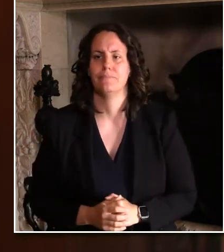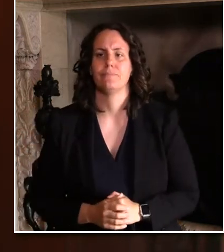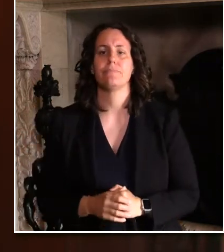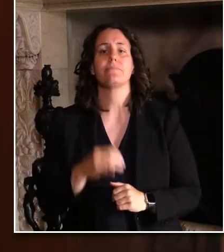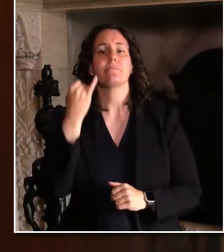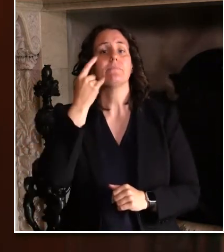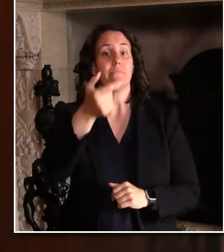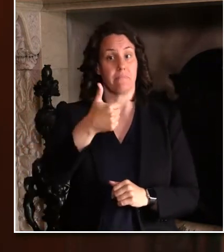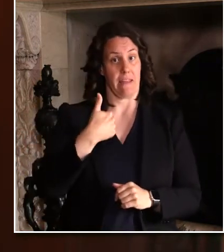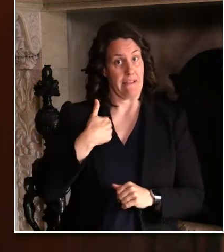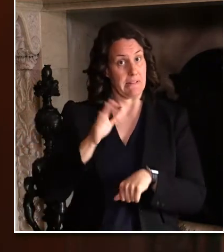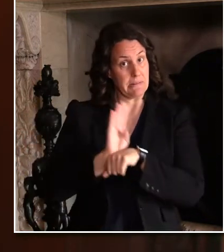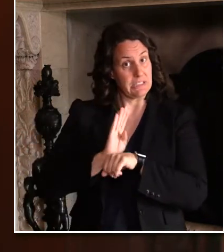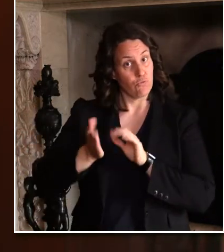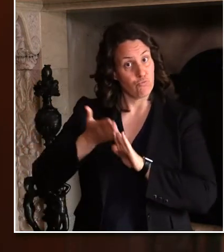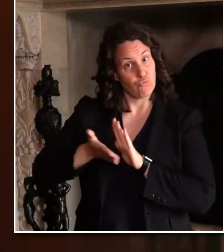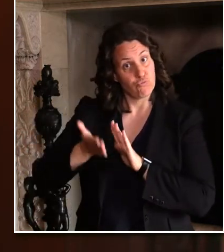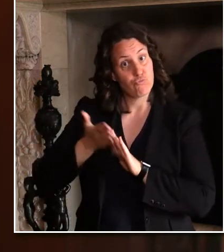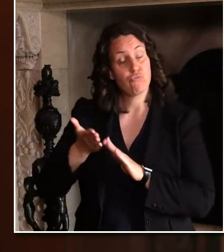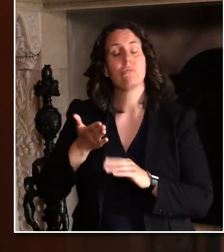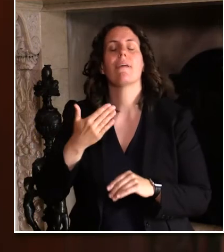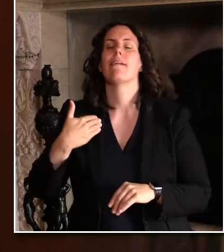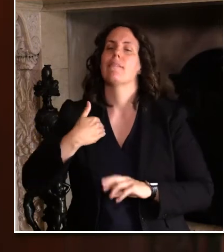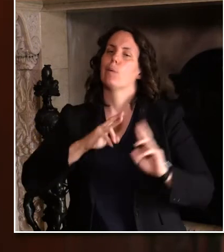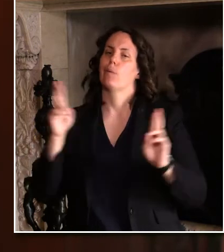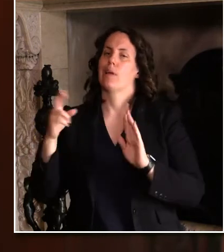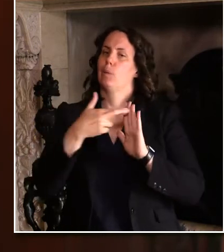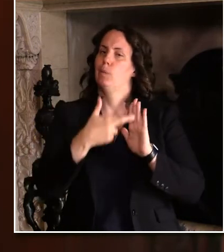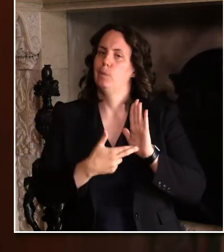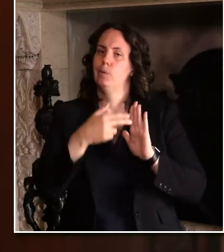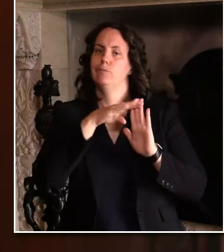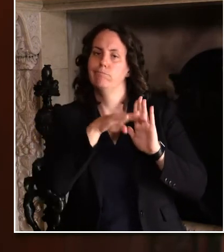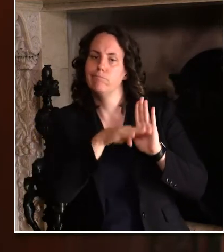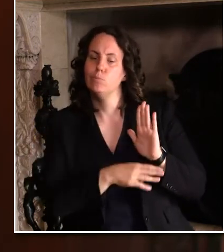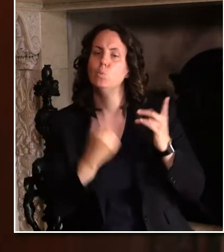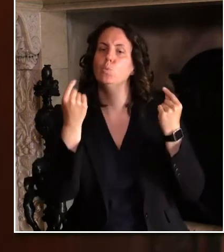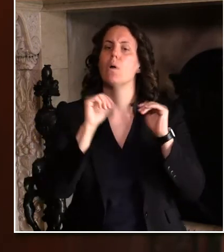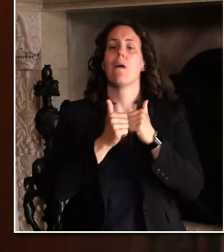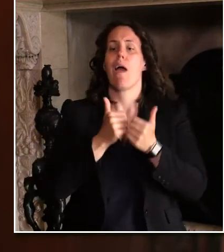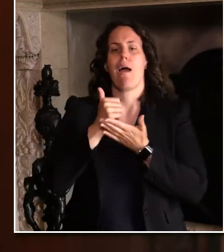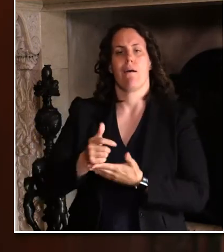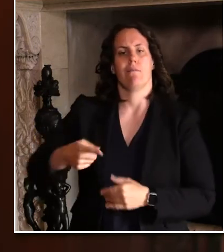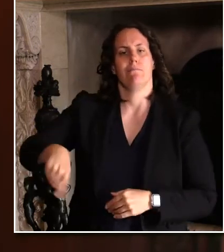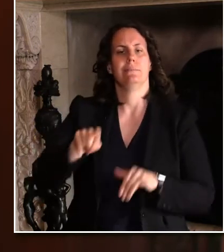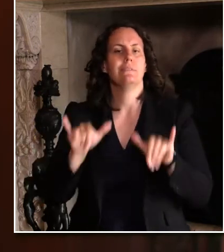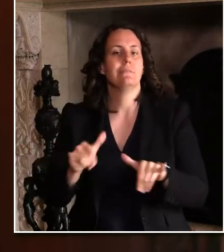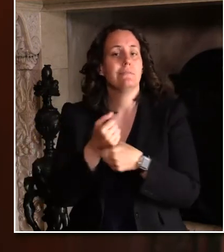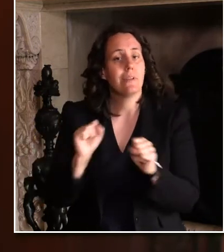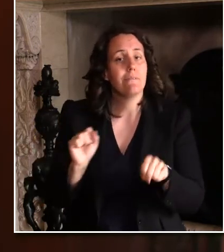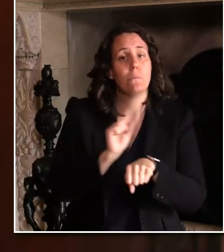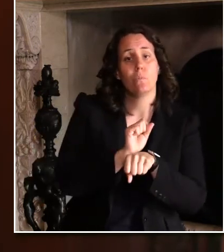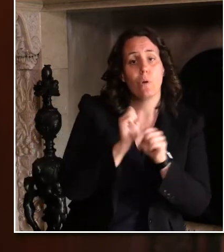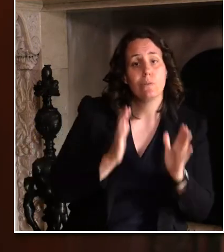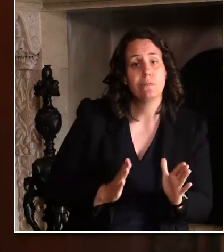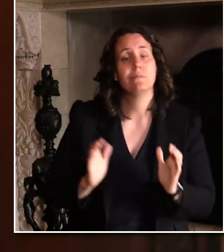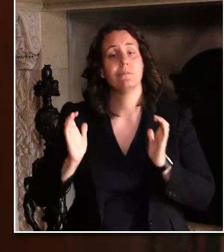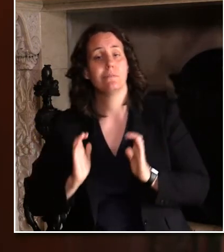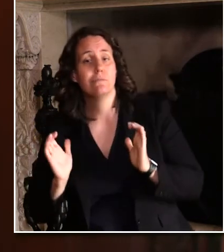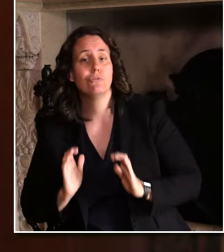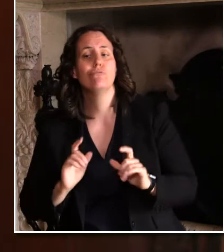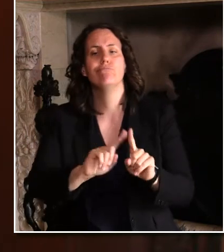your workers and your customers and communities healthy and safe. Wisconsin Economic Development Corporation has